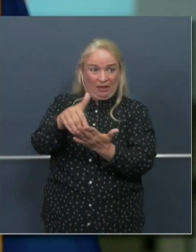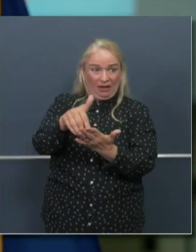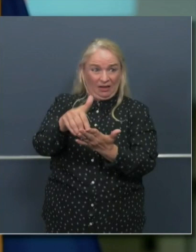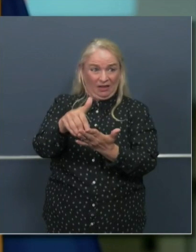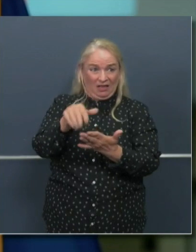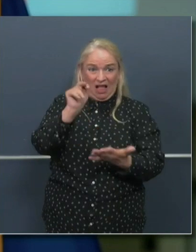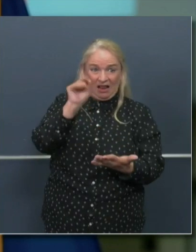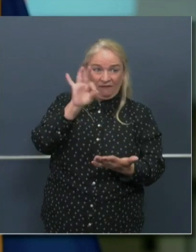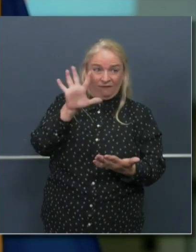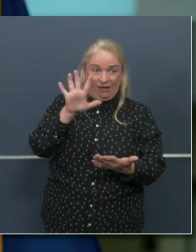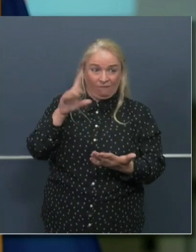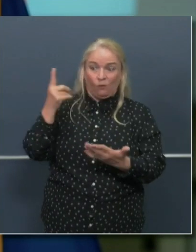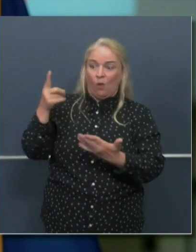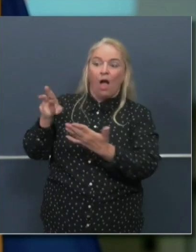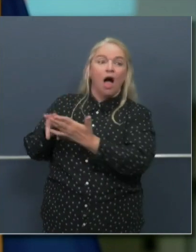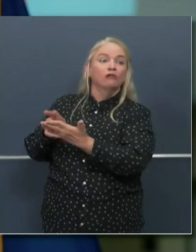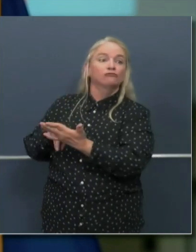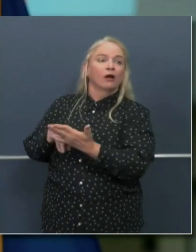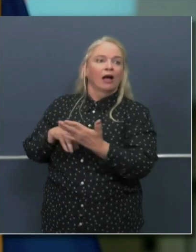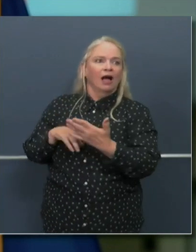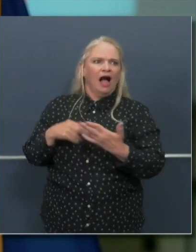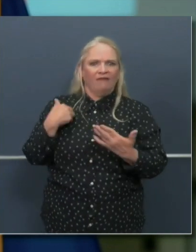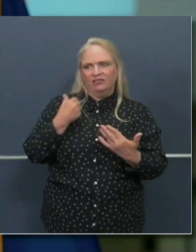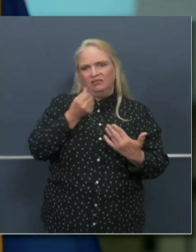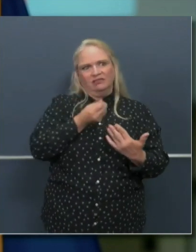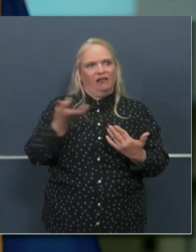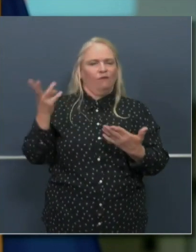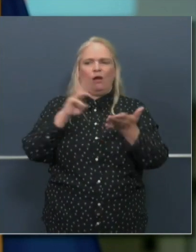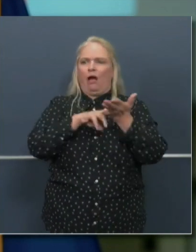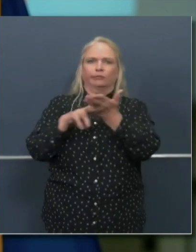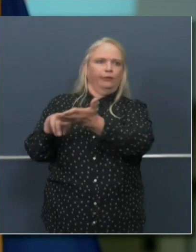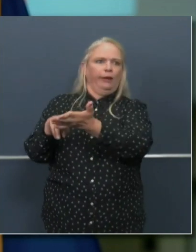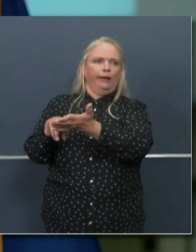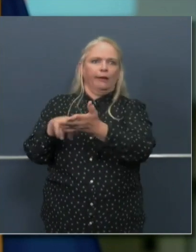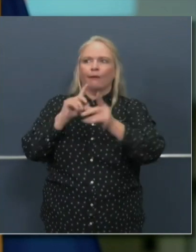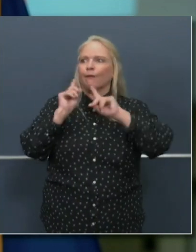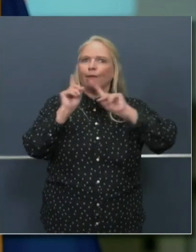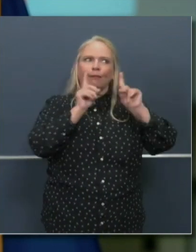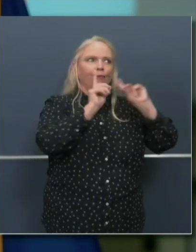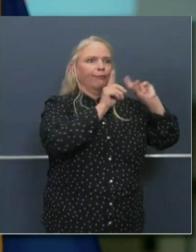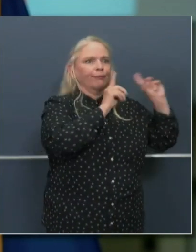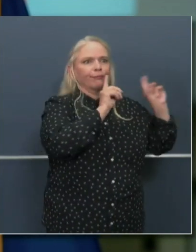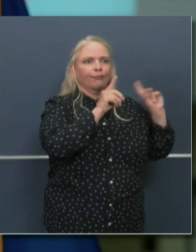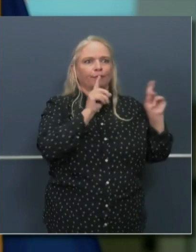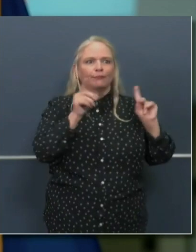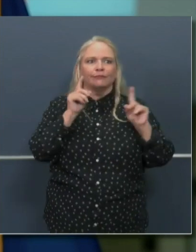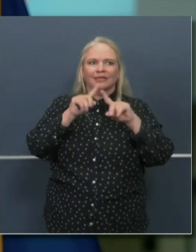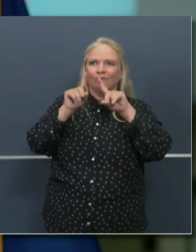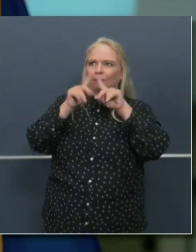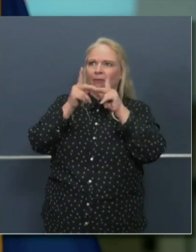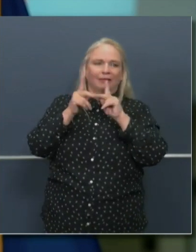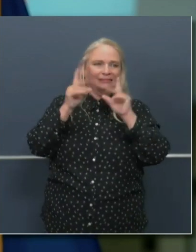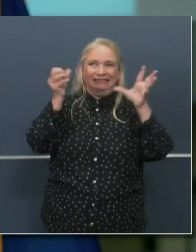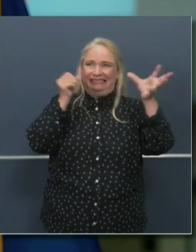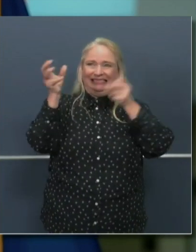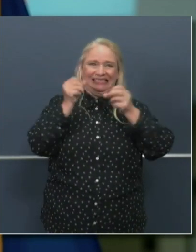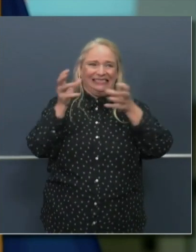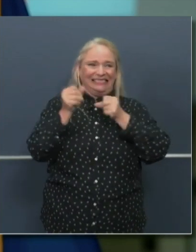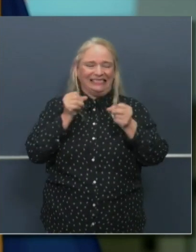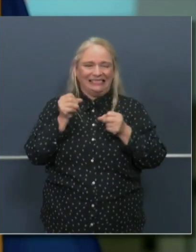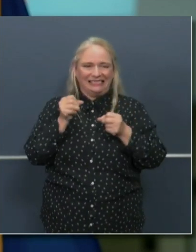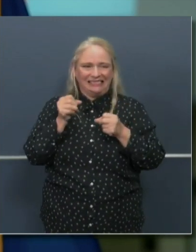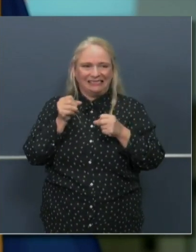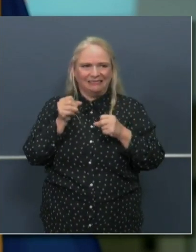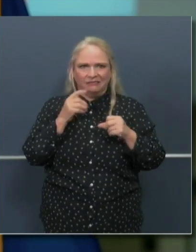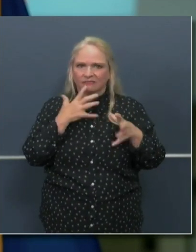contract, wasn't the only contract, over 189 million of our procedure masks. We're able to do that in a very short period of time, a concentrated period,